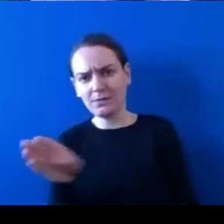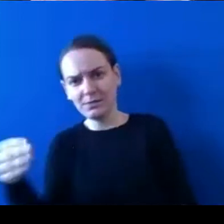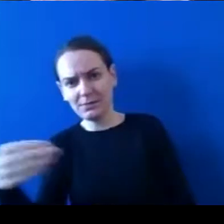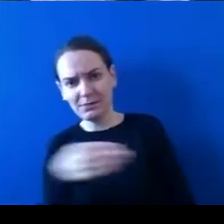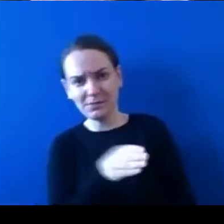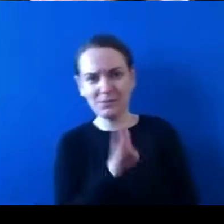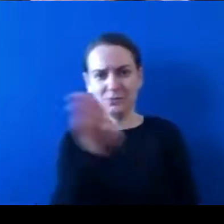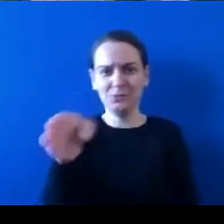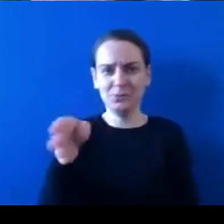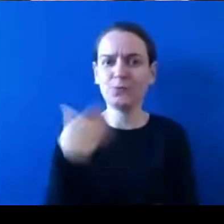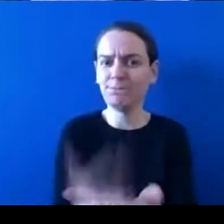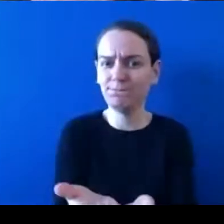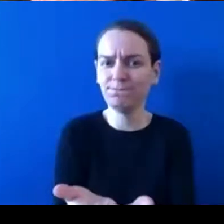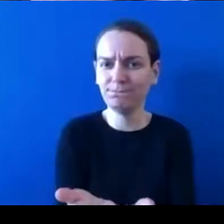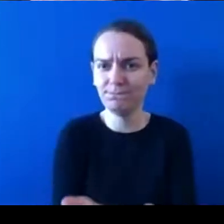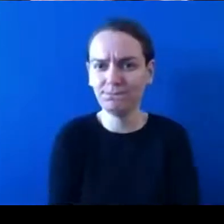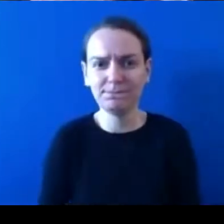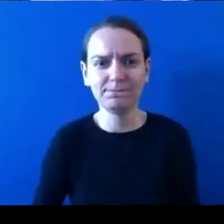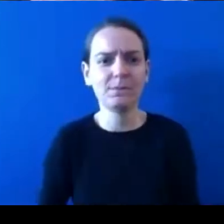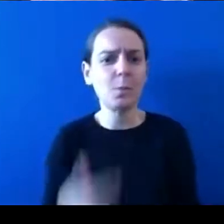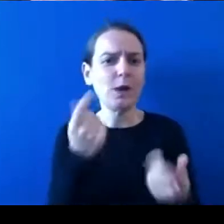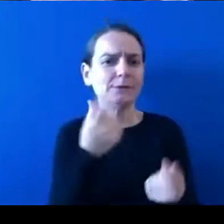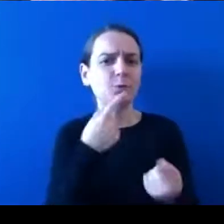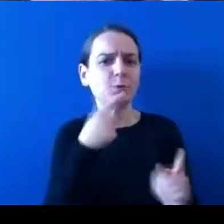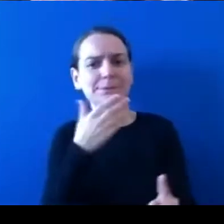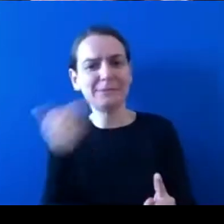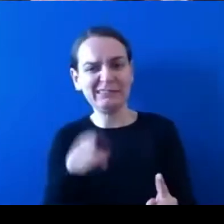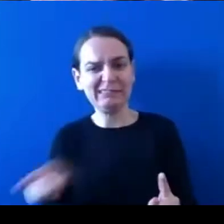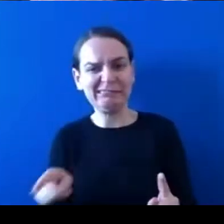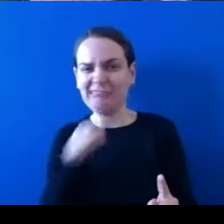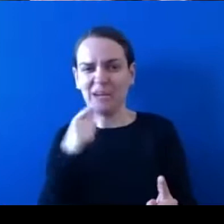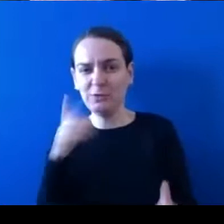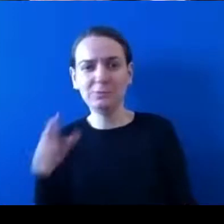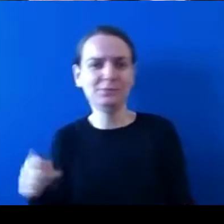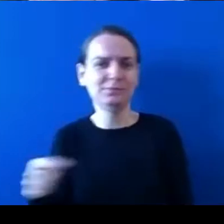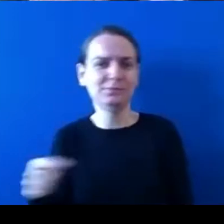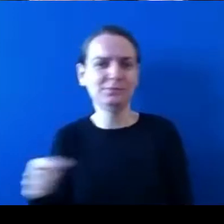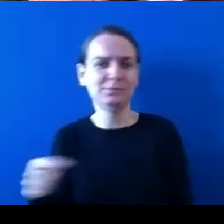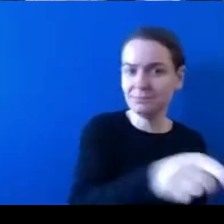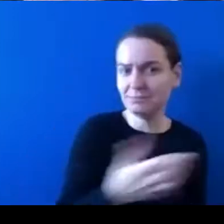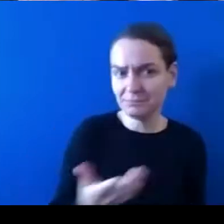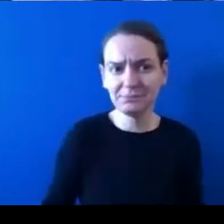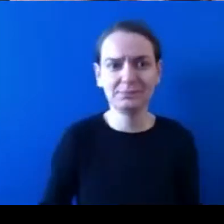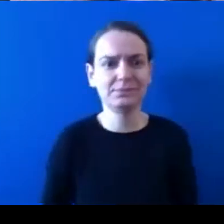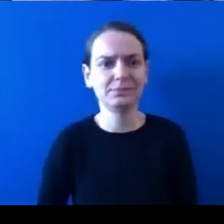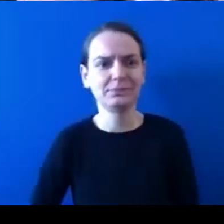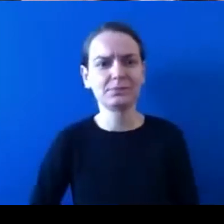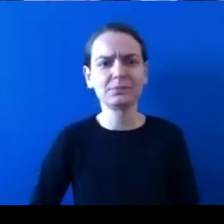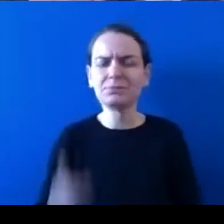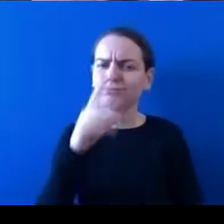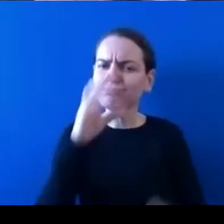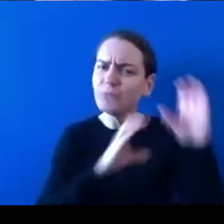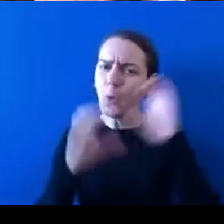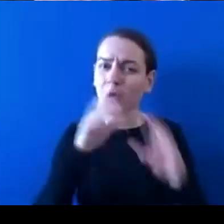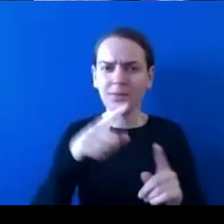One thing that all orientation and mobility specialists want you to do is that you're exploring. And with that exploring, you're never